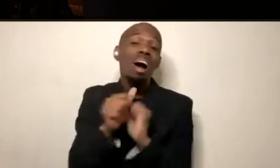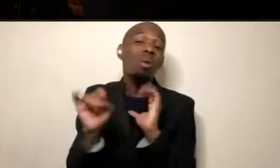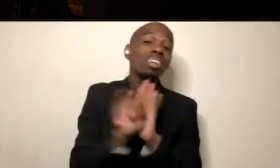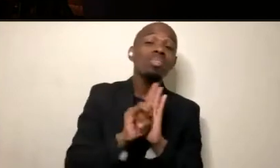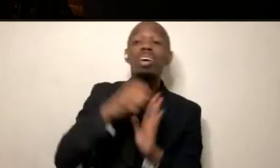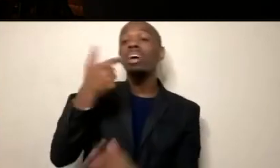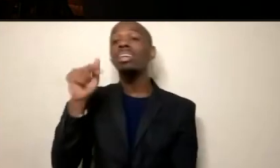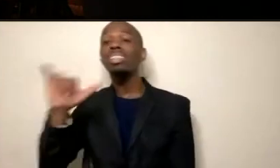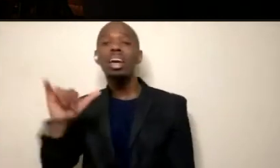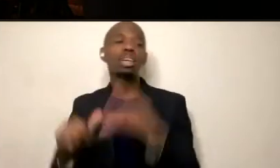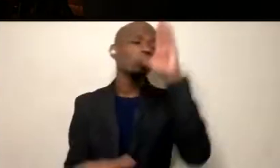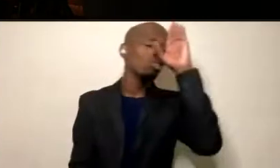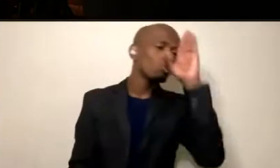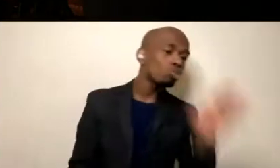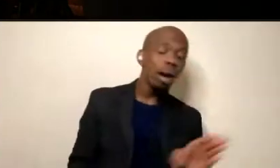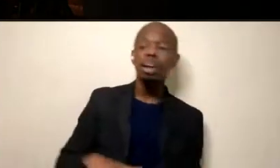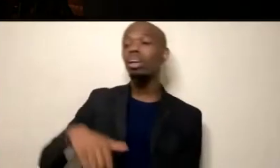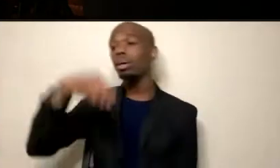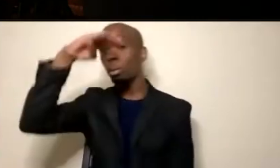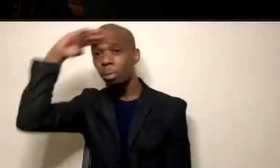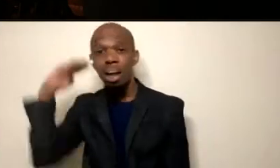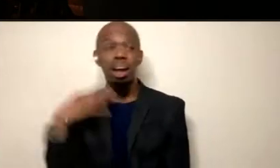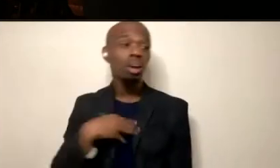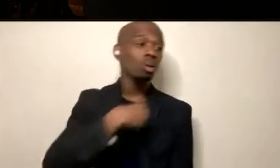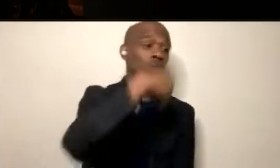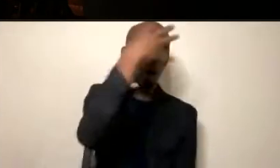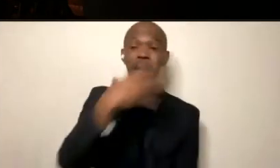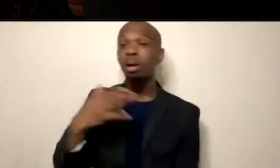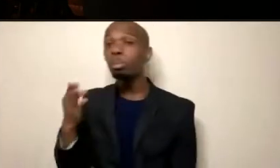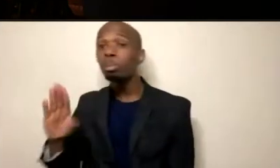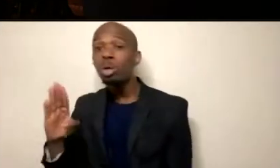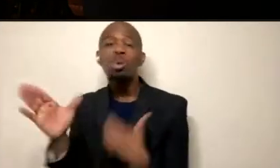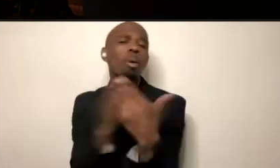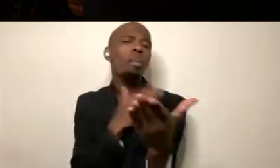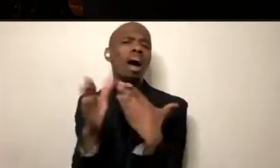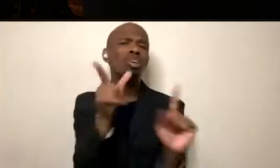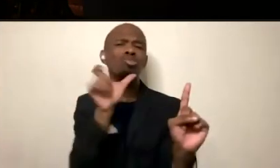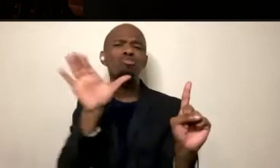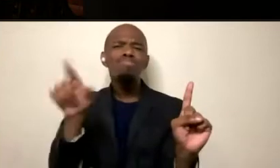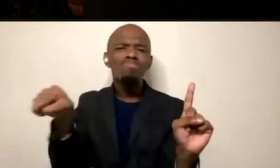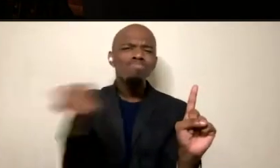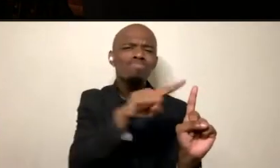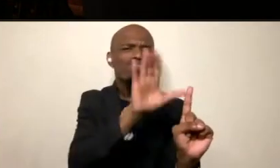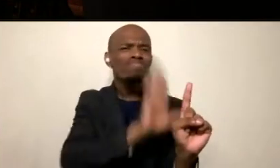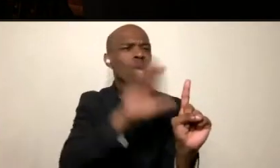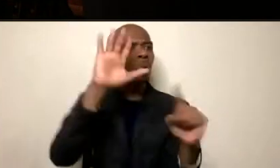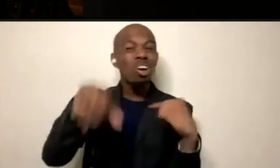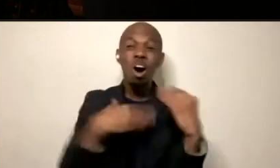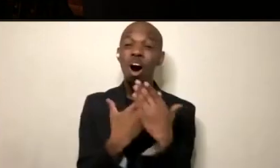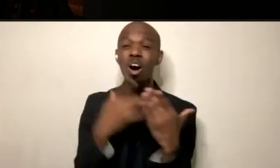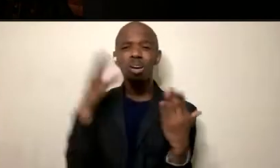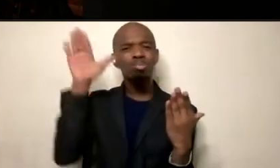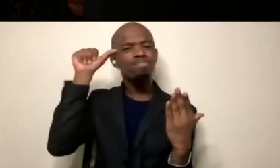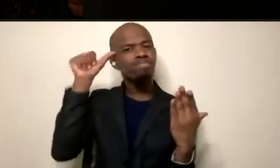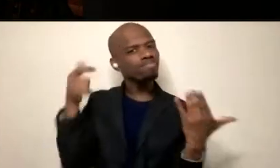in the streets, you know, and I love that. And it was so theatrical because, you know,